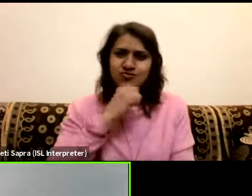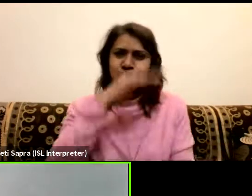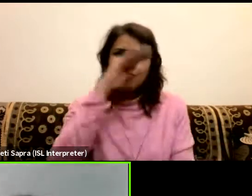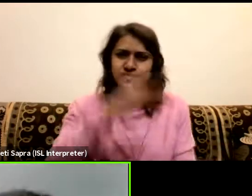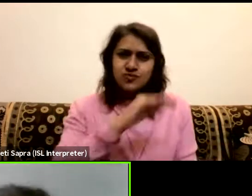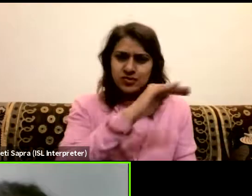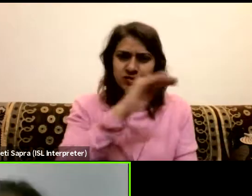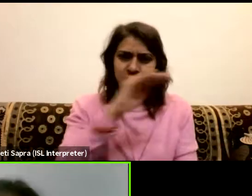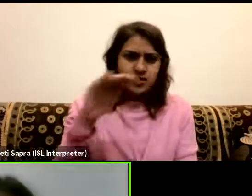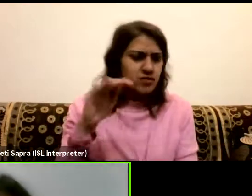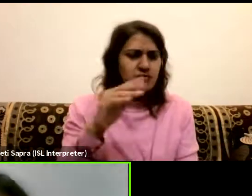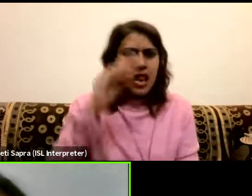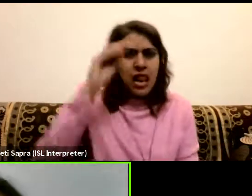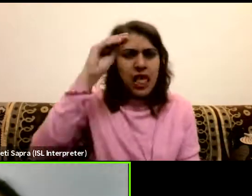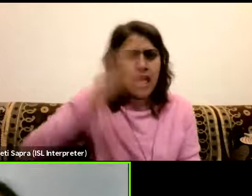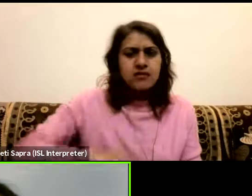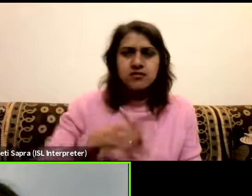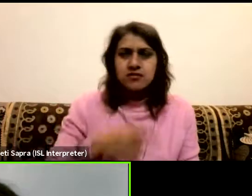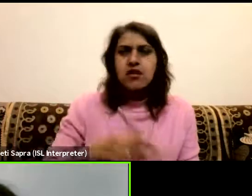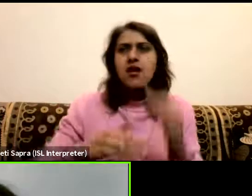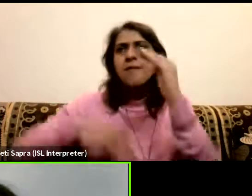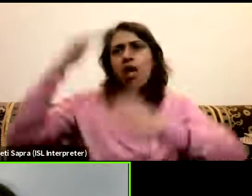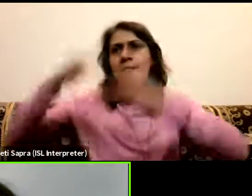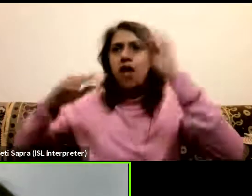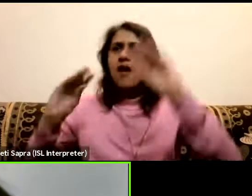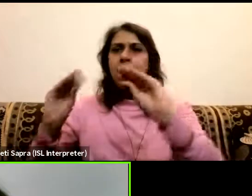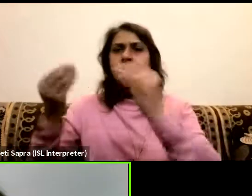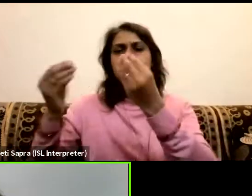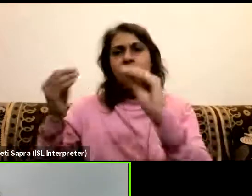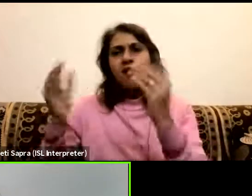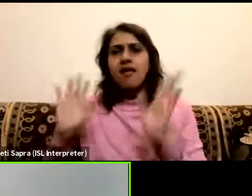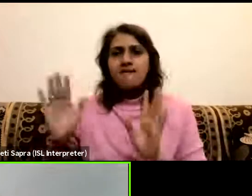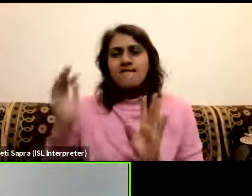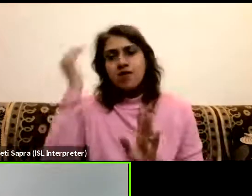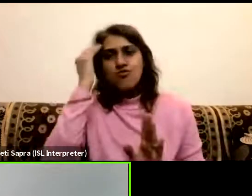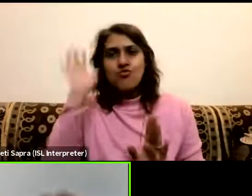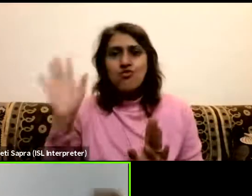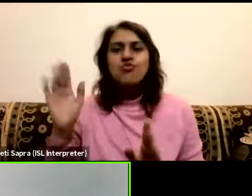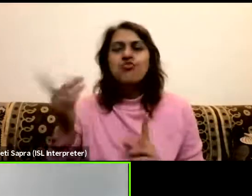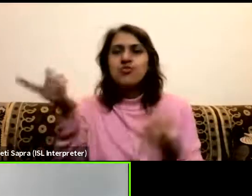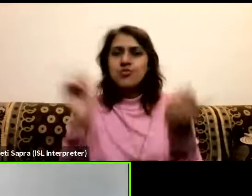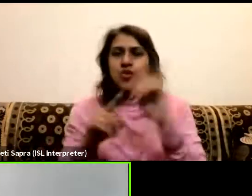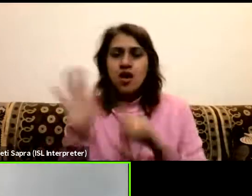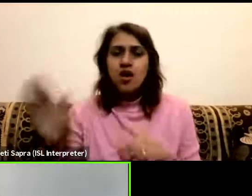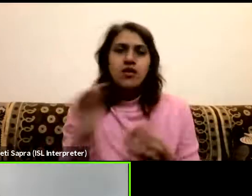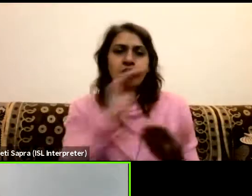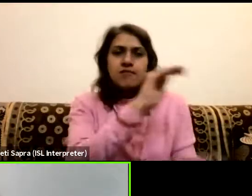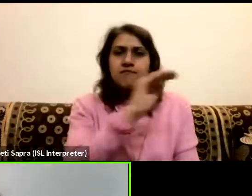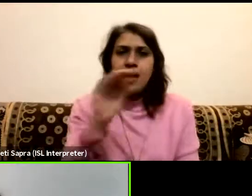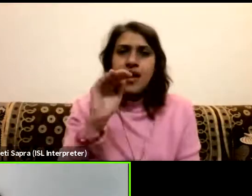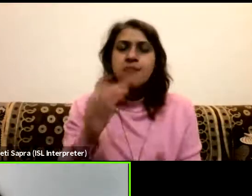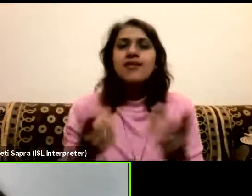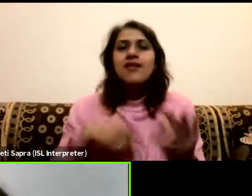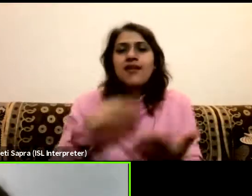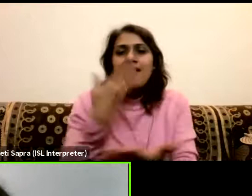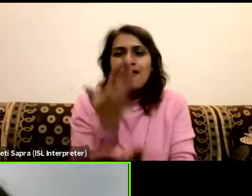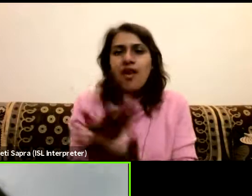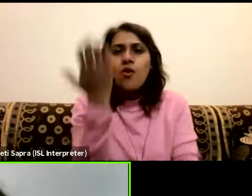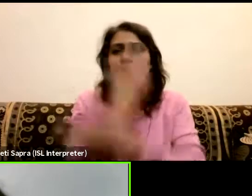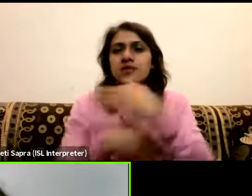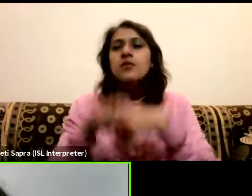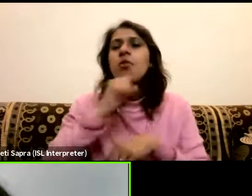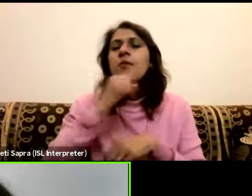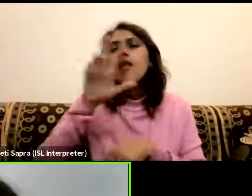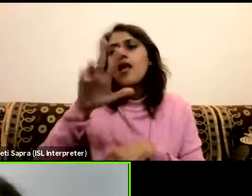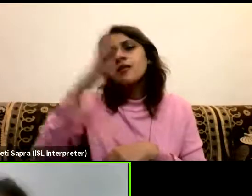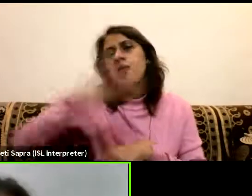is much, much less. And that's only natural because families only go for these, for the certification and pension, probably